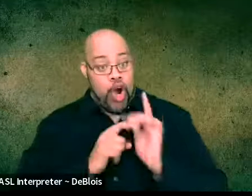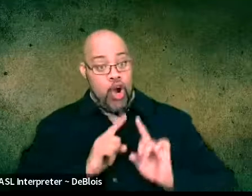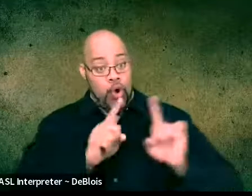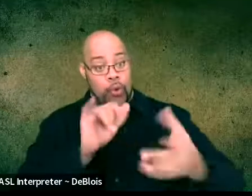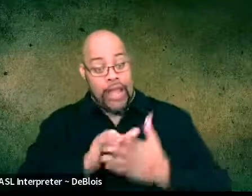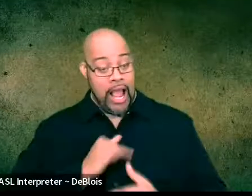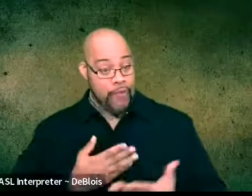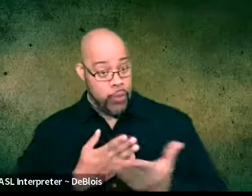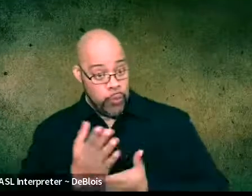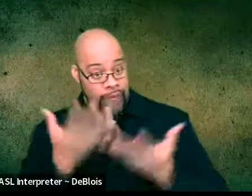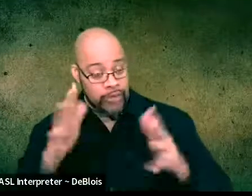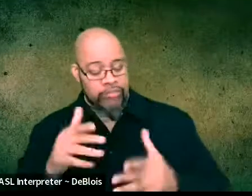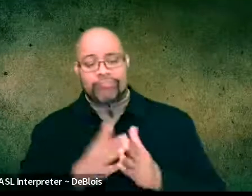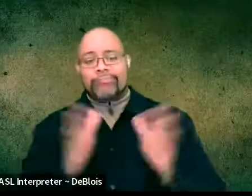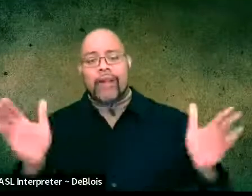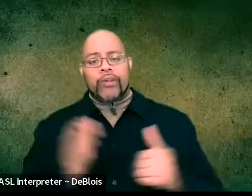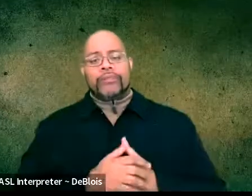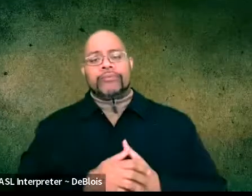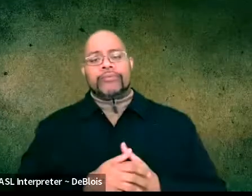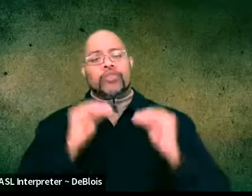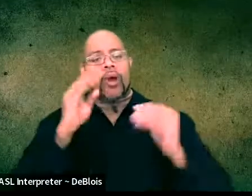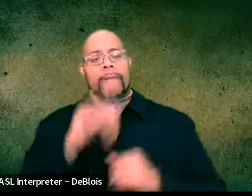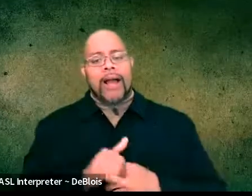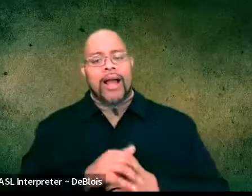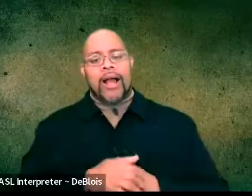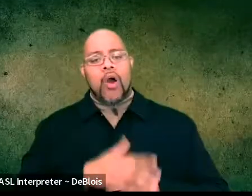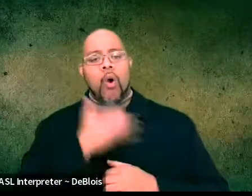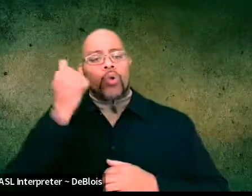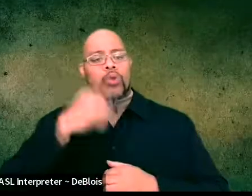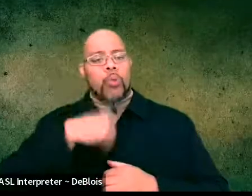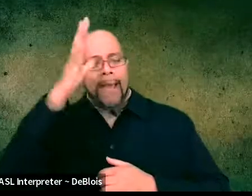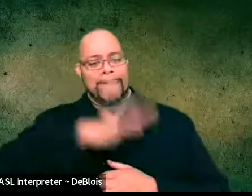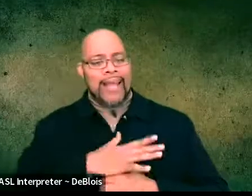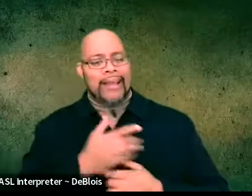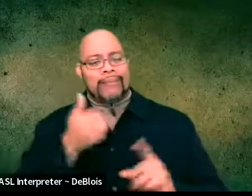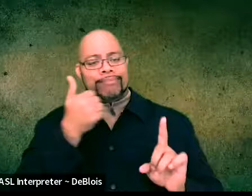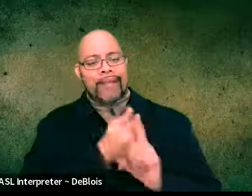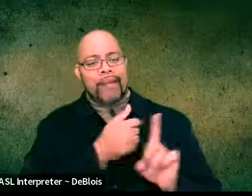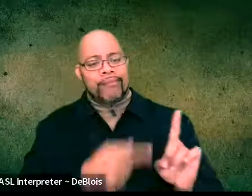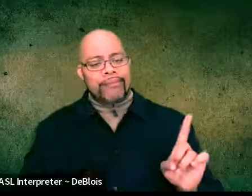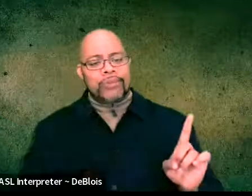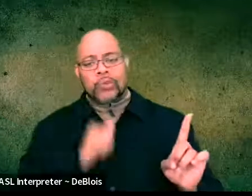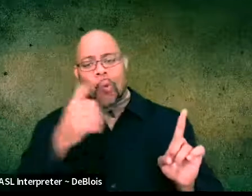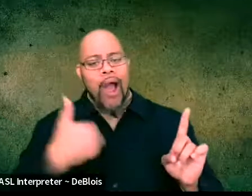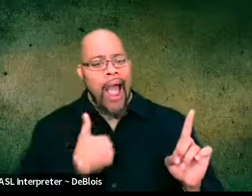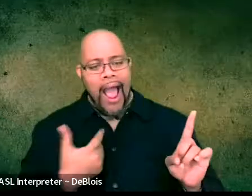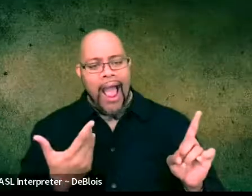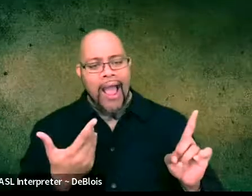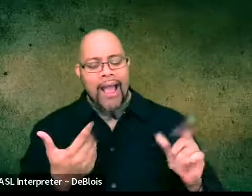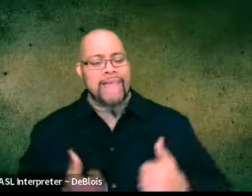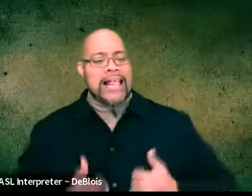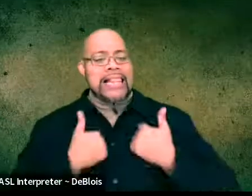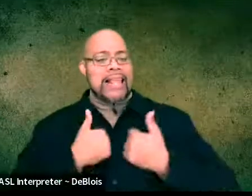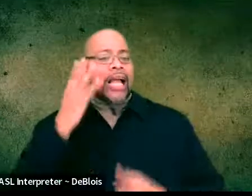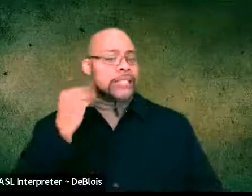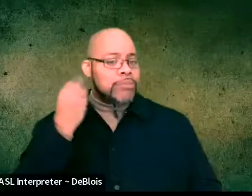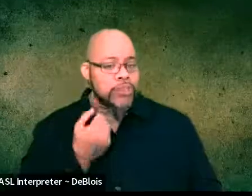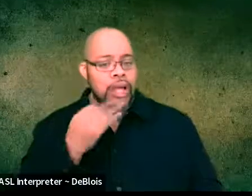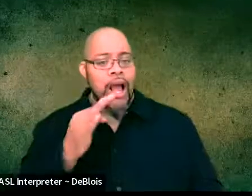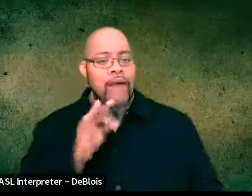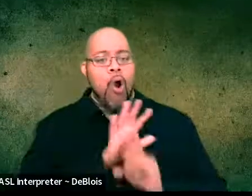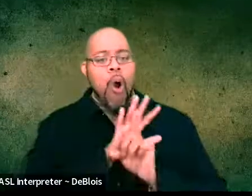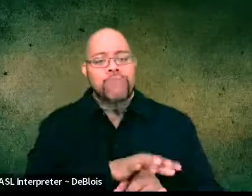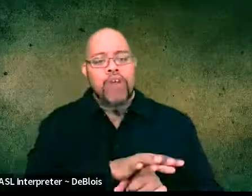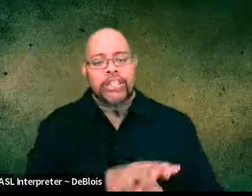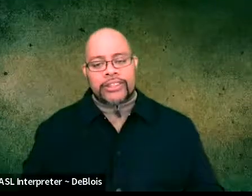been through, are generally taught by older white men who don't have the lived experience of